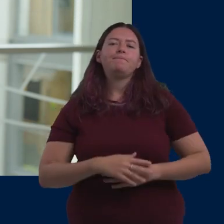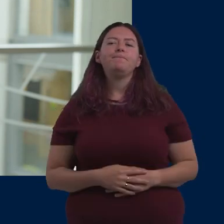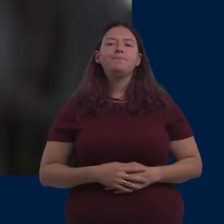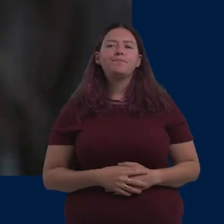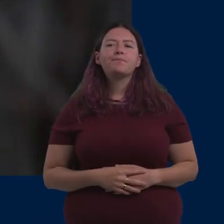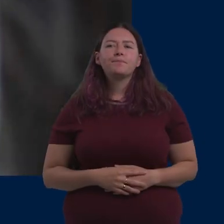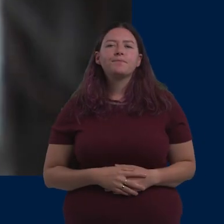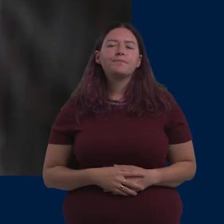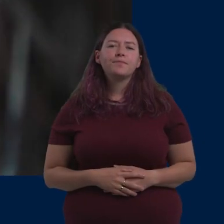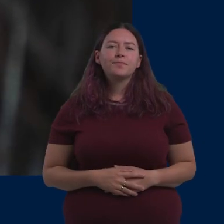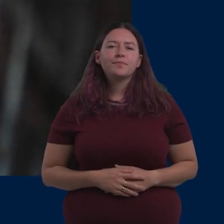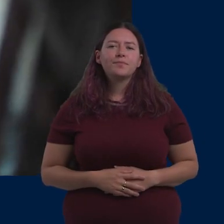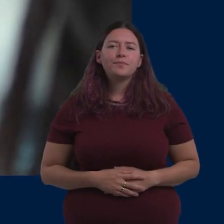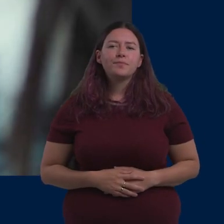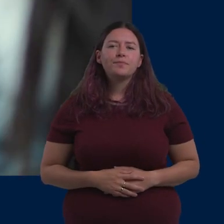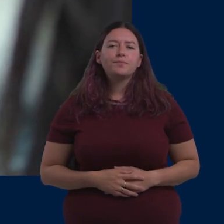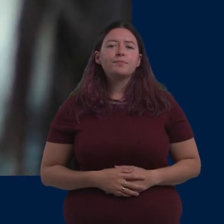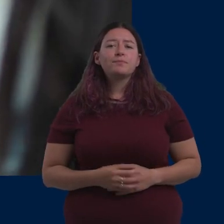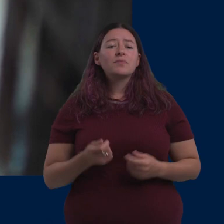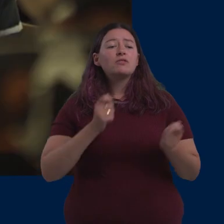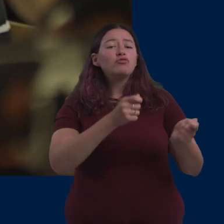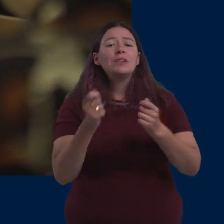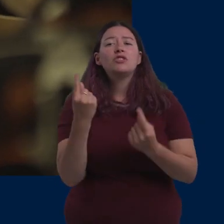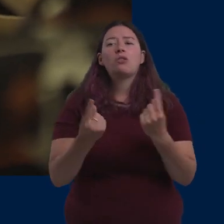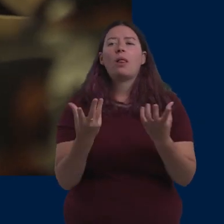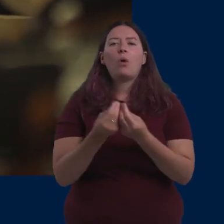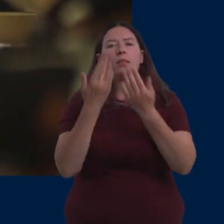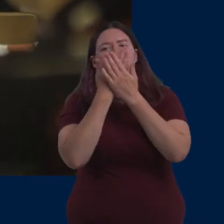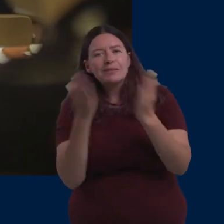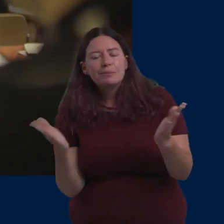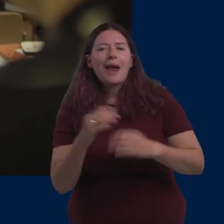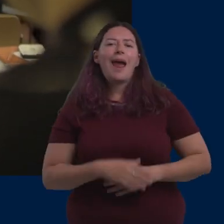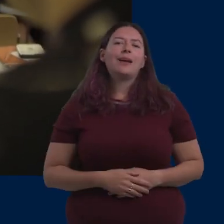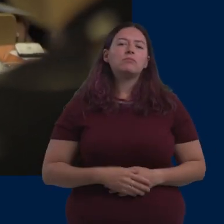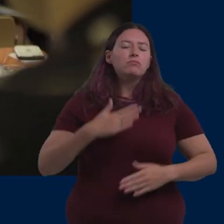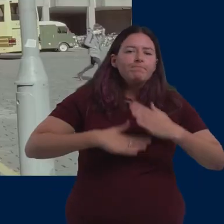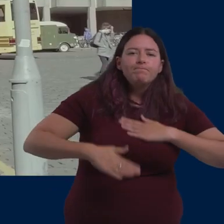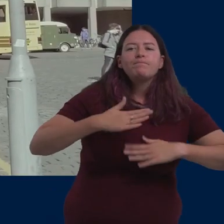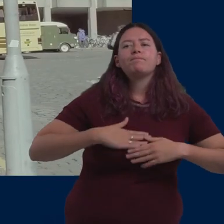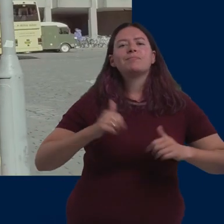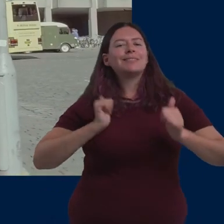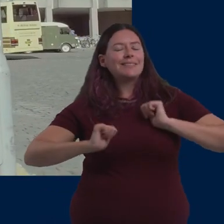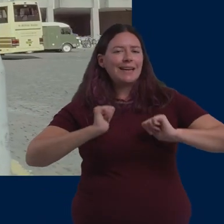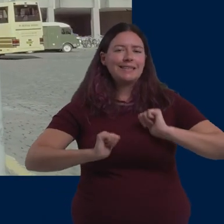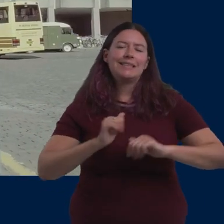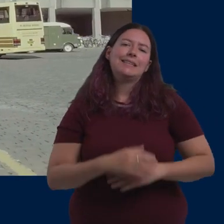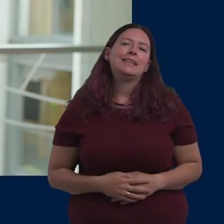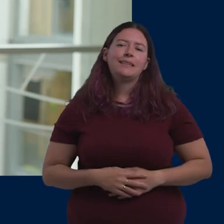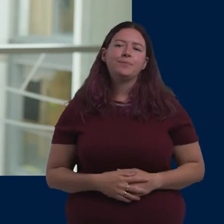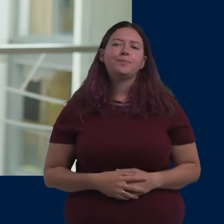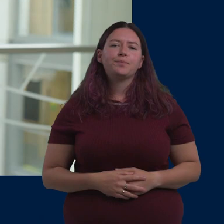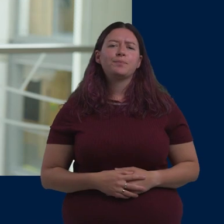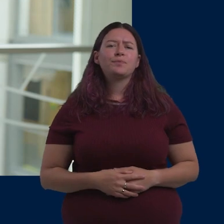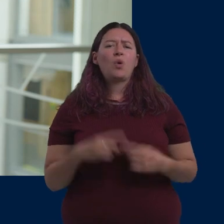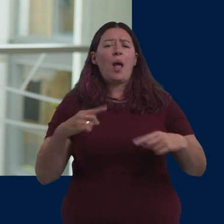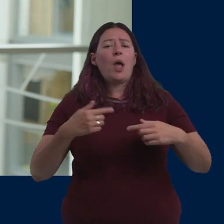manner. We shall treat each other with respect, tolerance, dignity. Allow